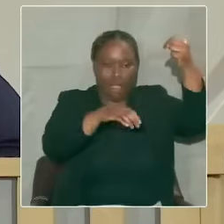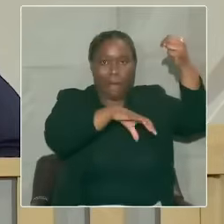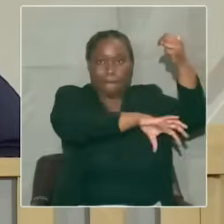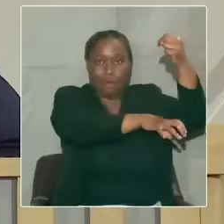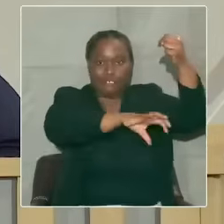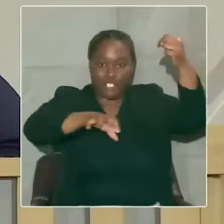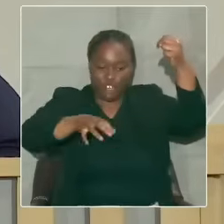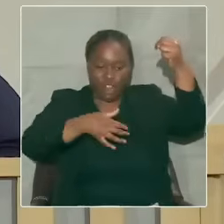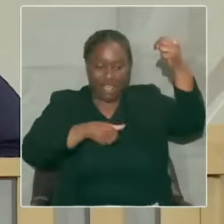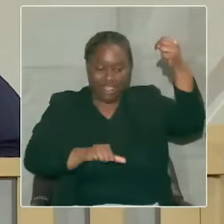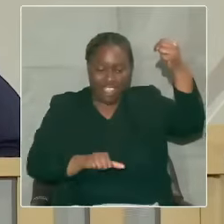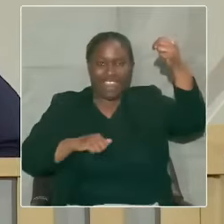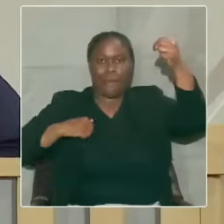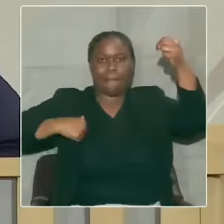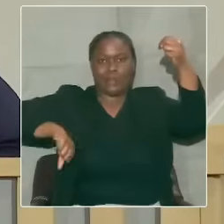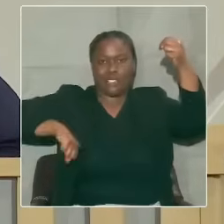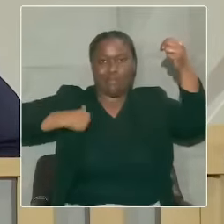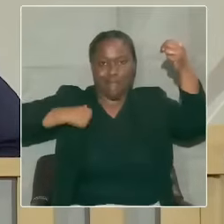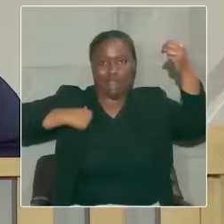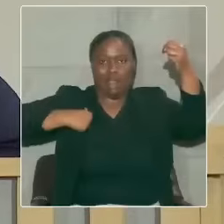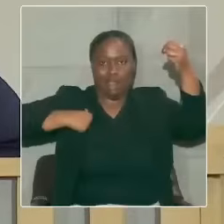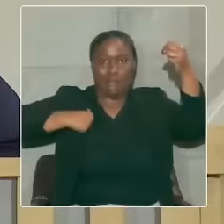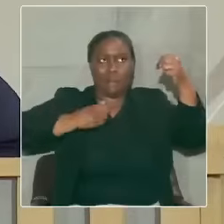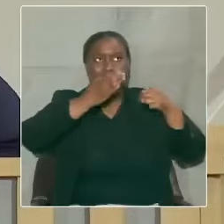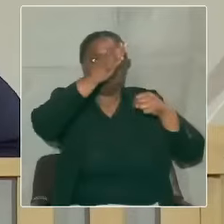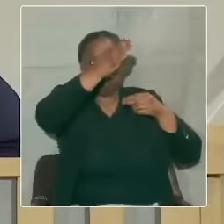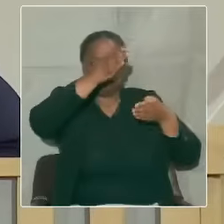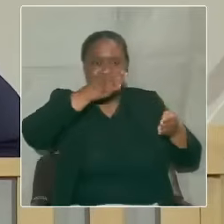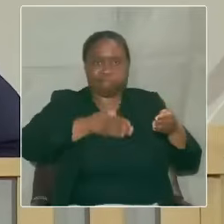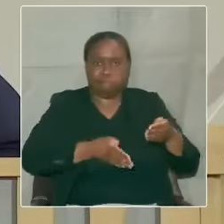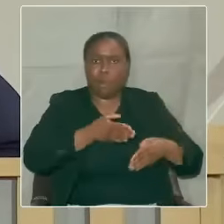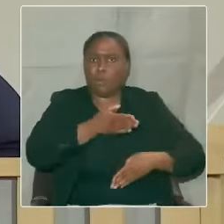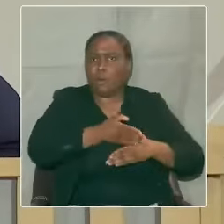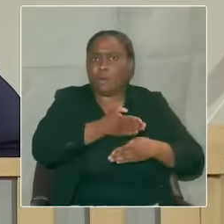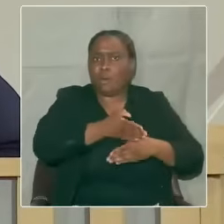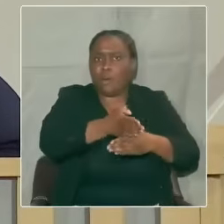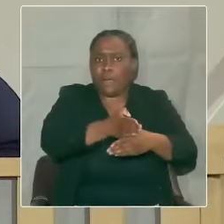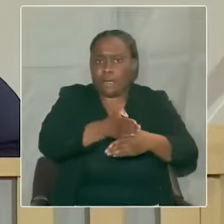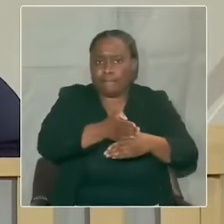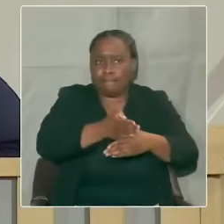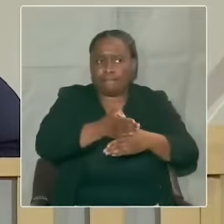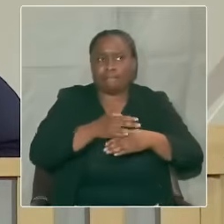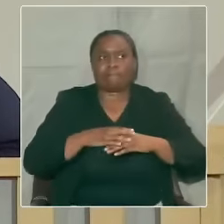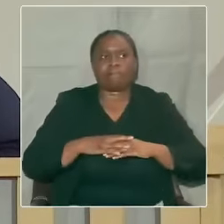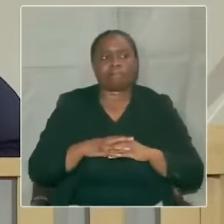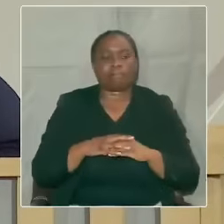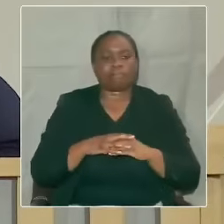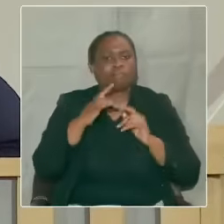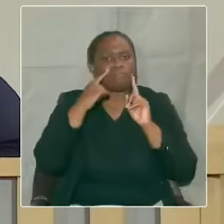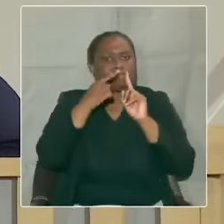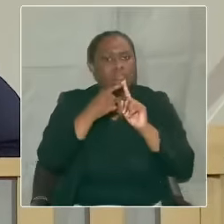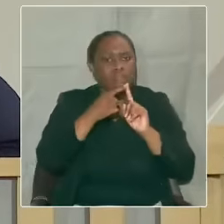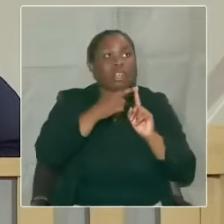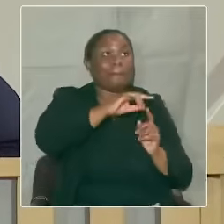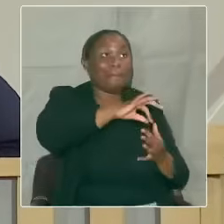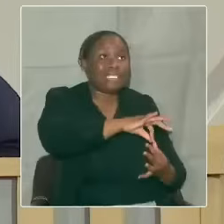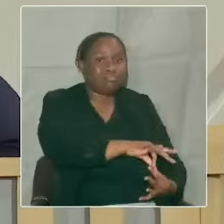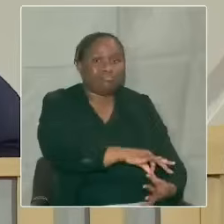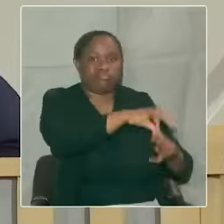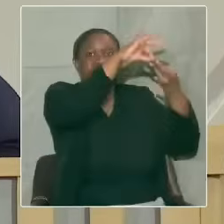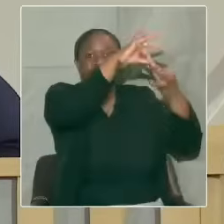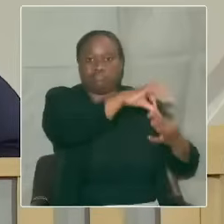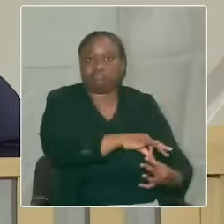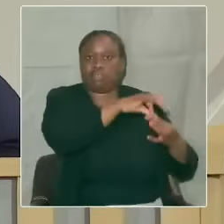the local sphere of government, giving effect to the implementation of a model that seeks to create a uniform system of